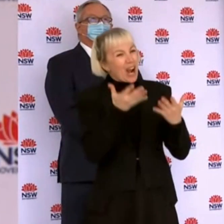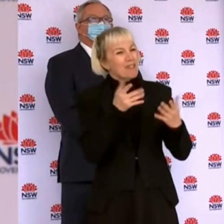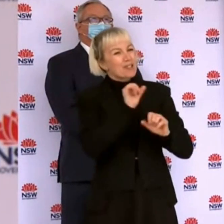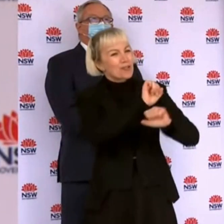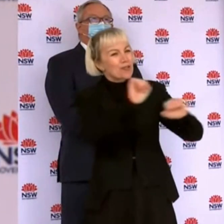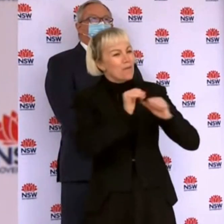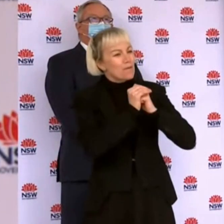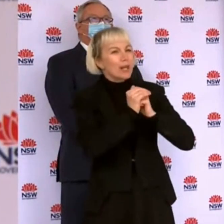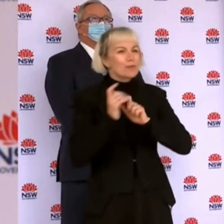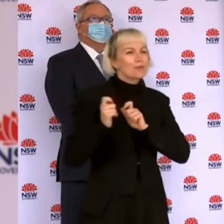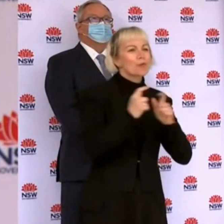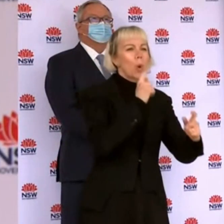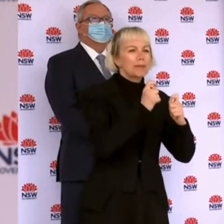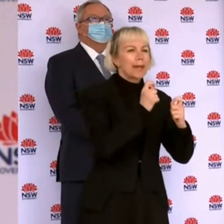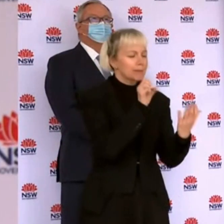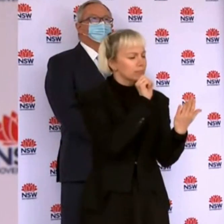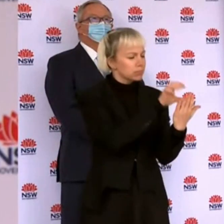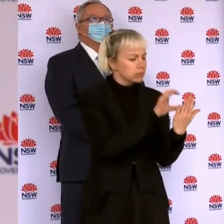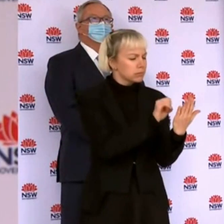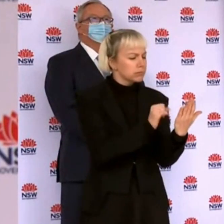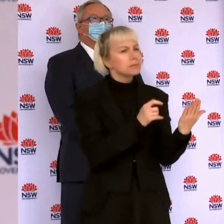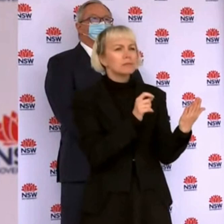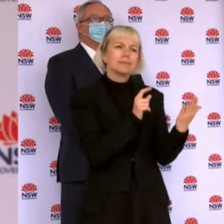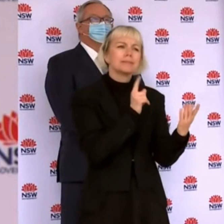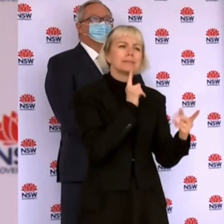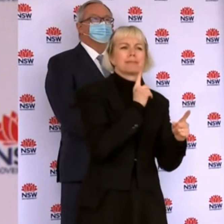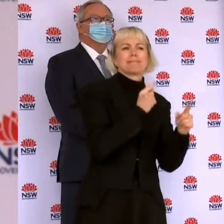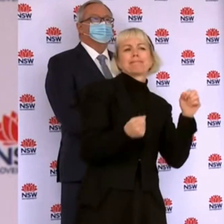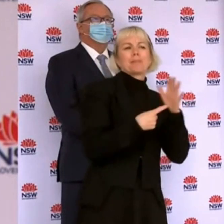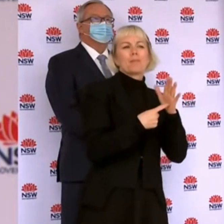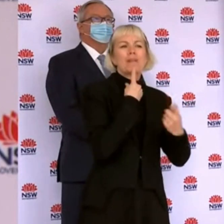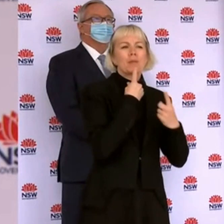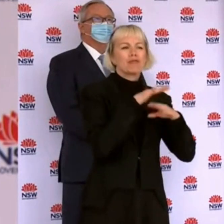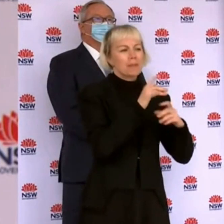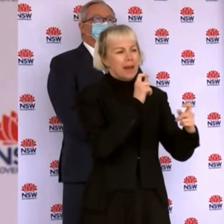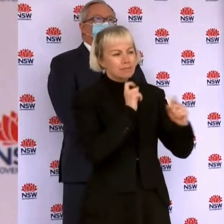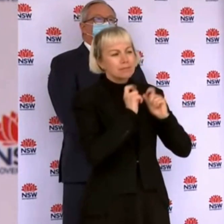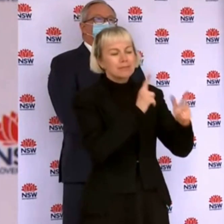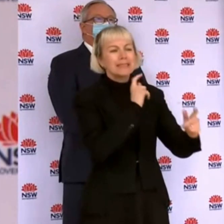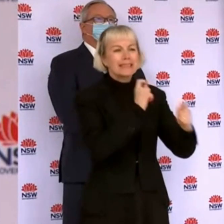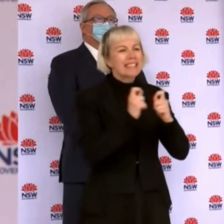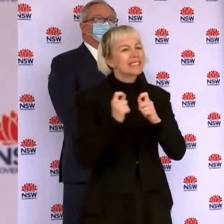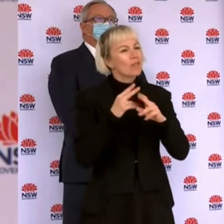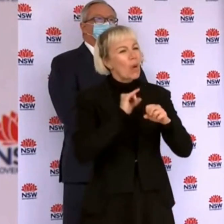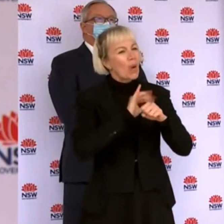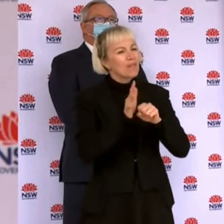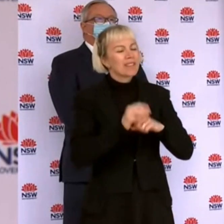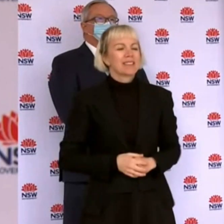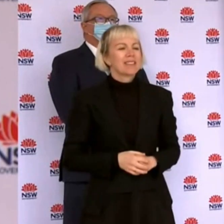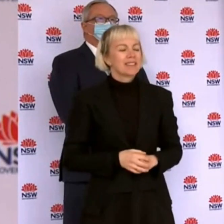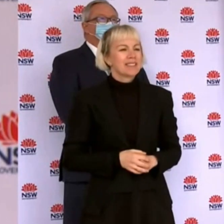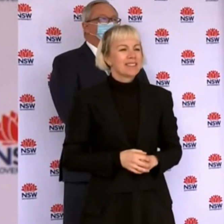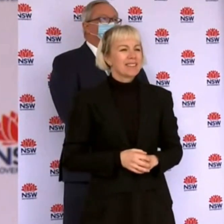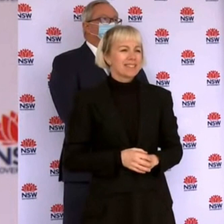social groups. And they can play a part in reinforcing these messages. And we know that young people care dearly